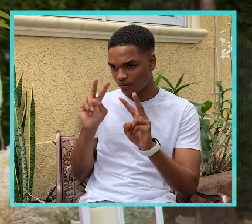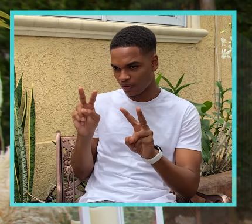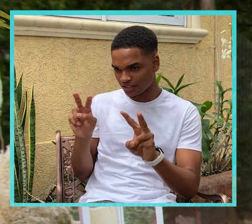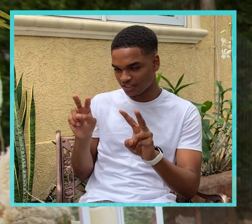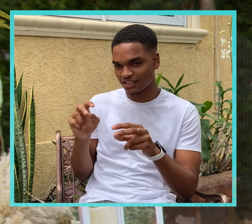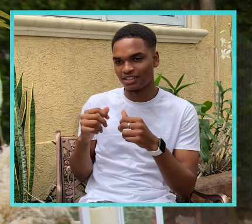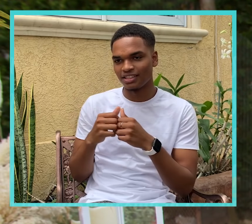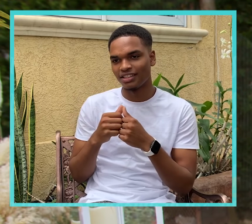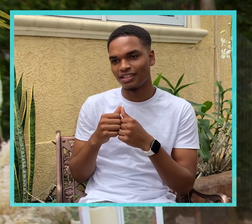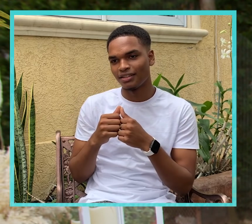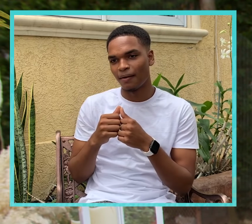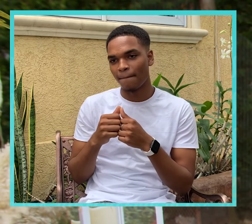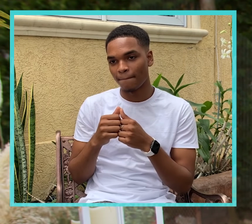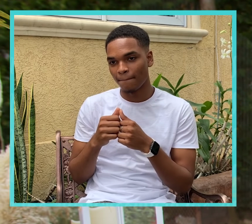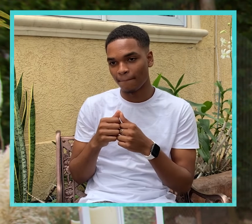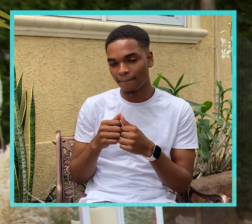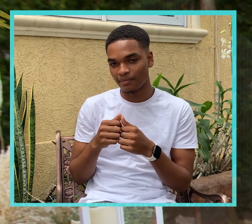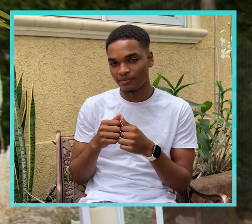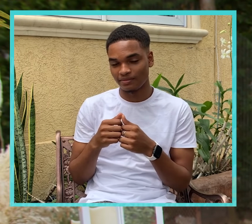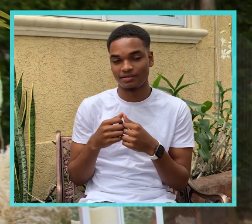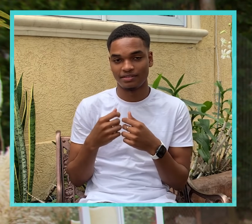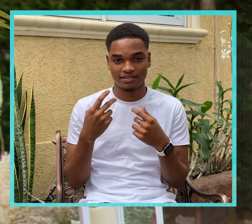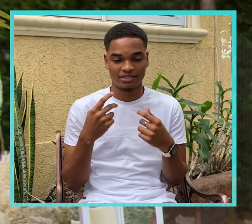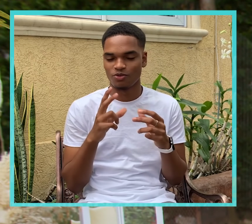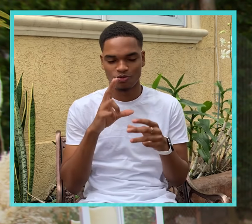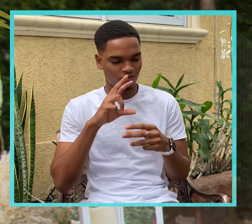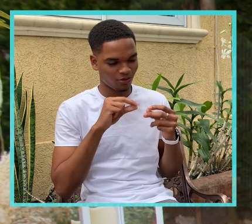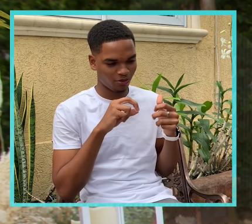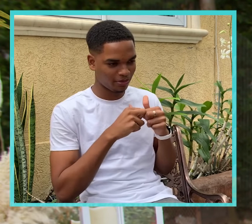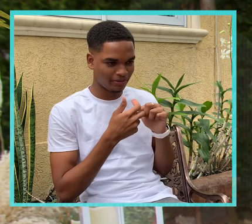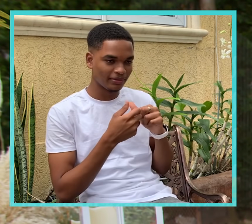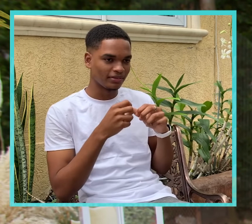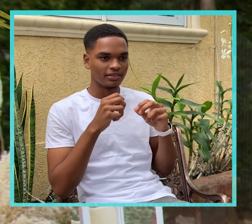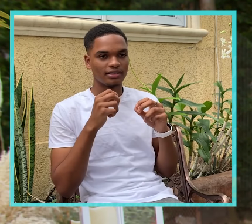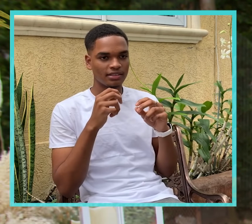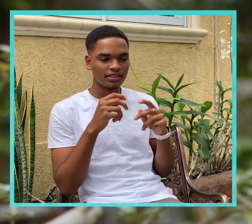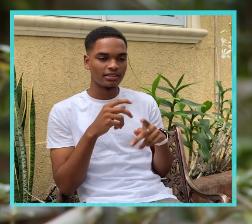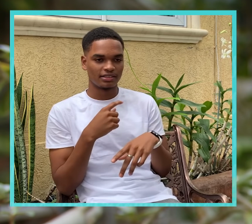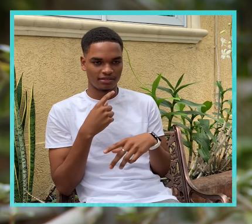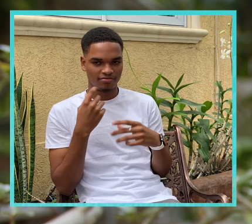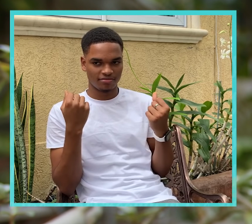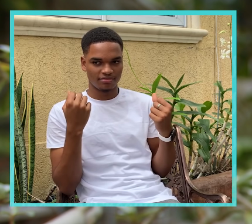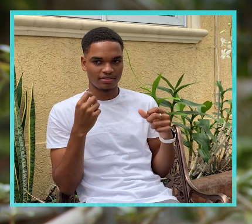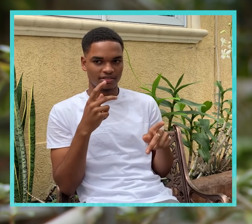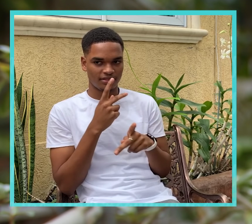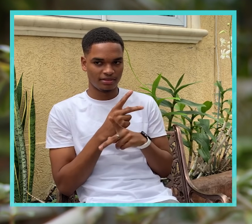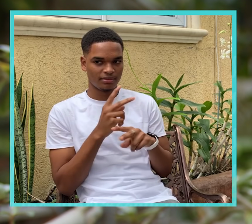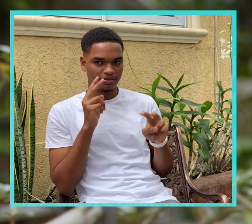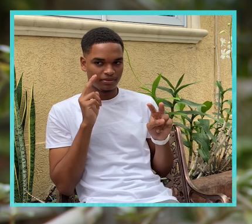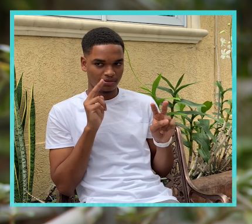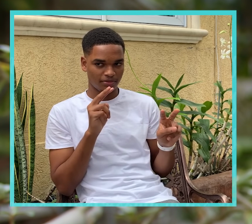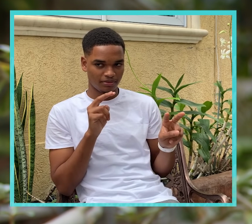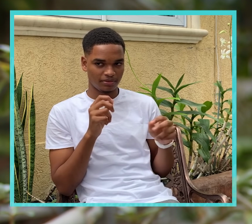no problem. Keep. Oh, I'm just going to watch you. Okay. Keep.